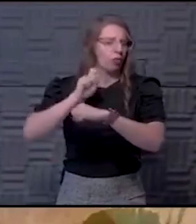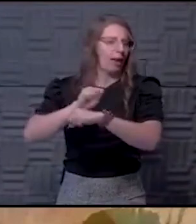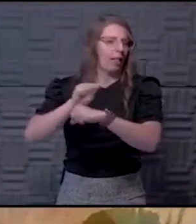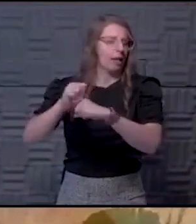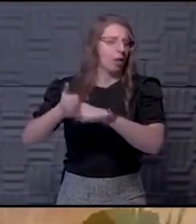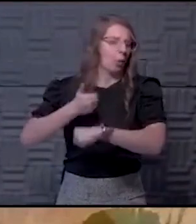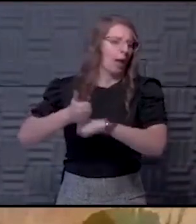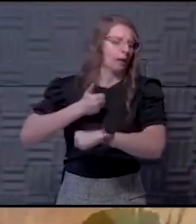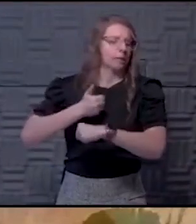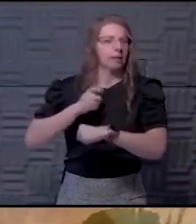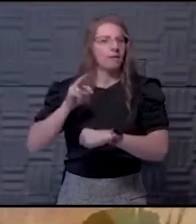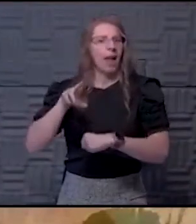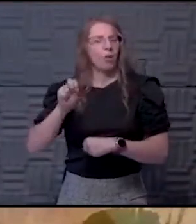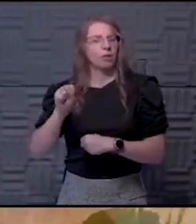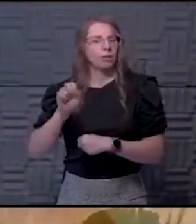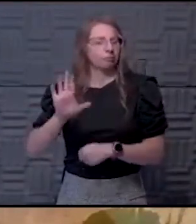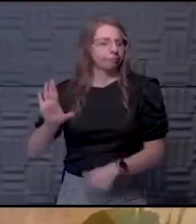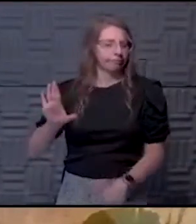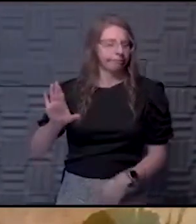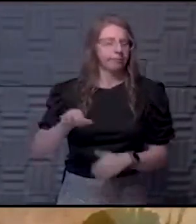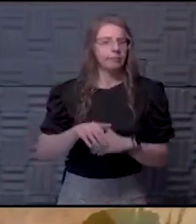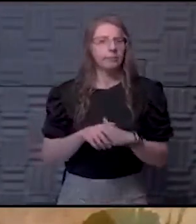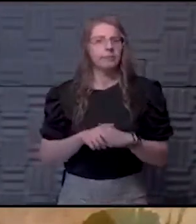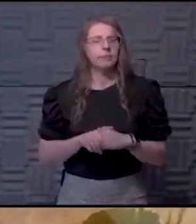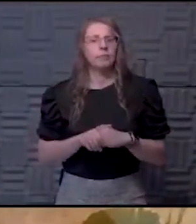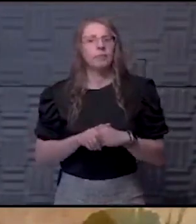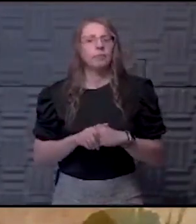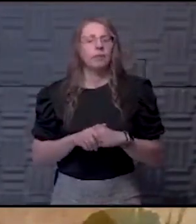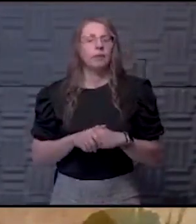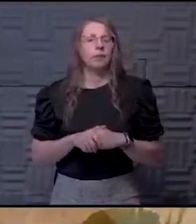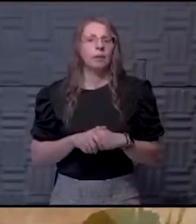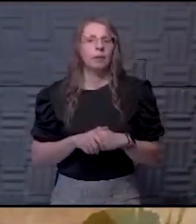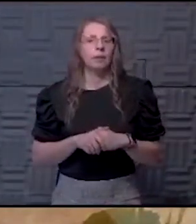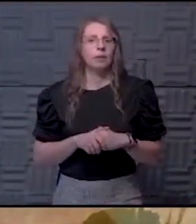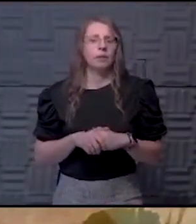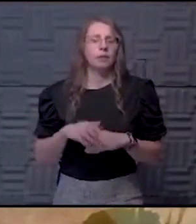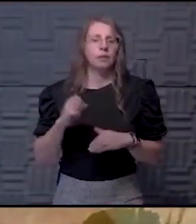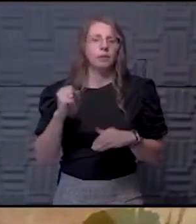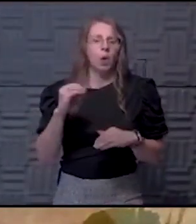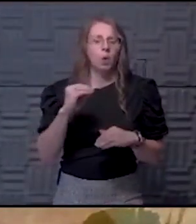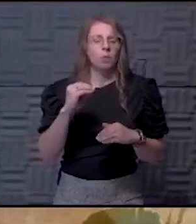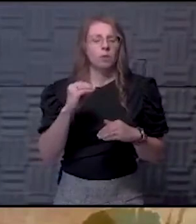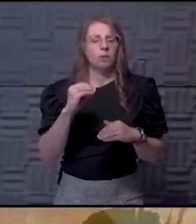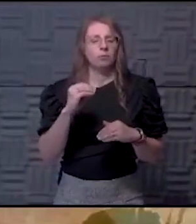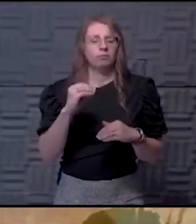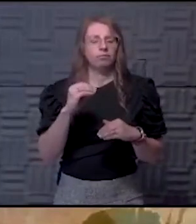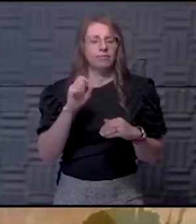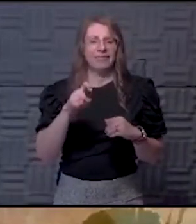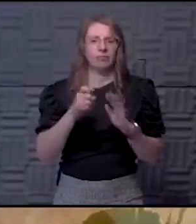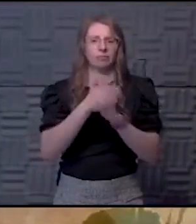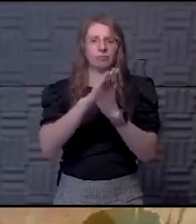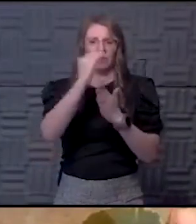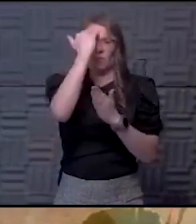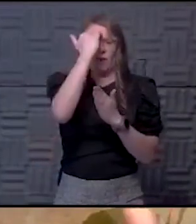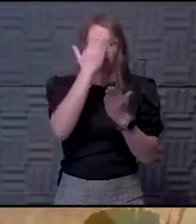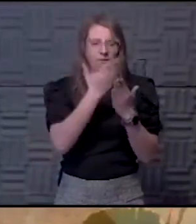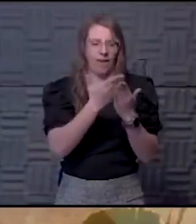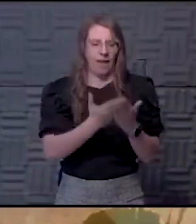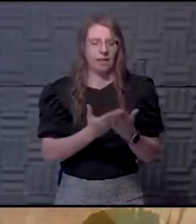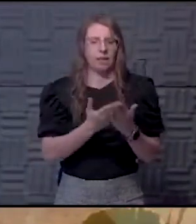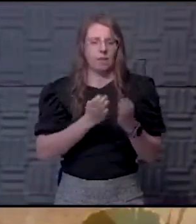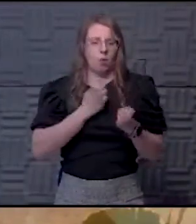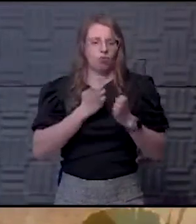threat, the virus. And so let's be aware of the facts and engage in